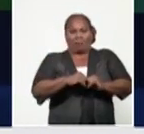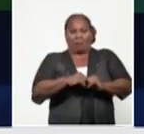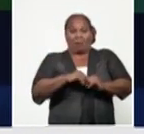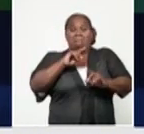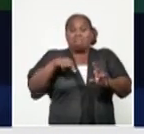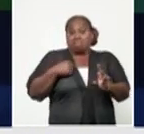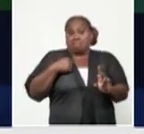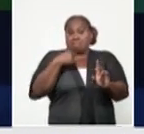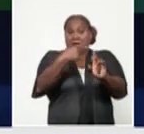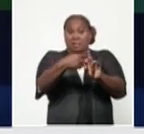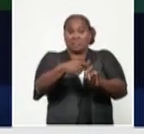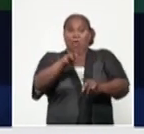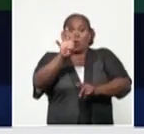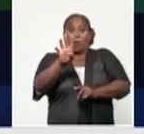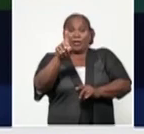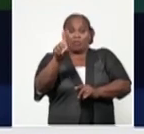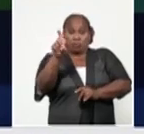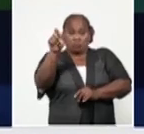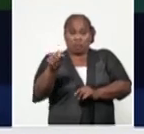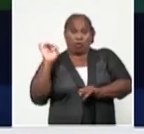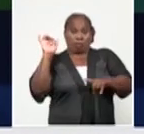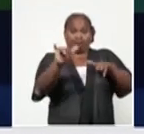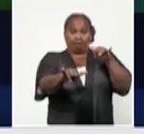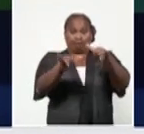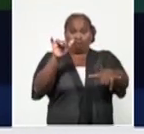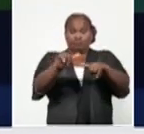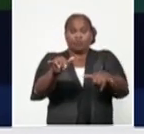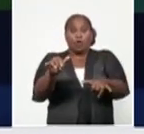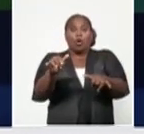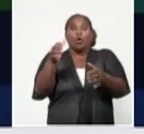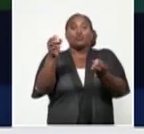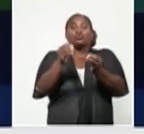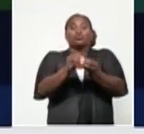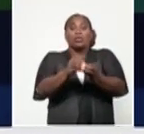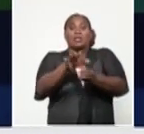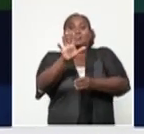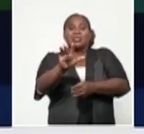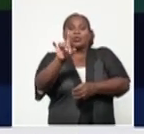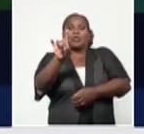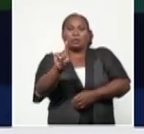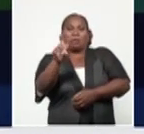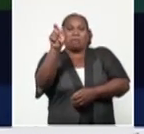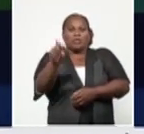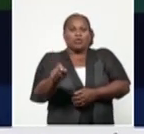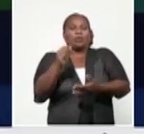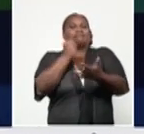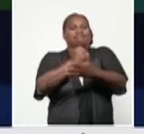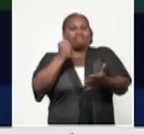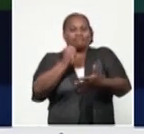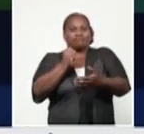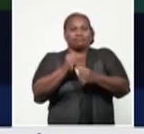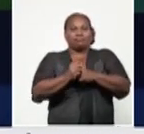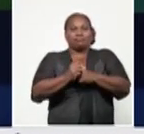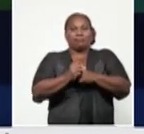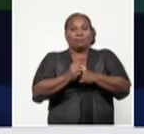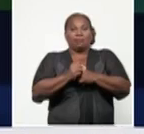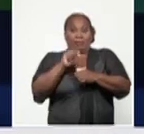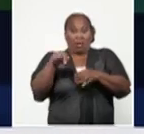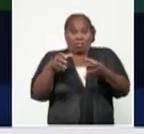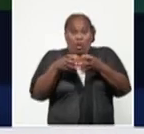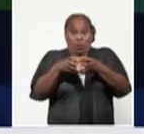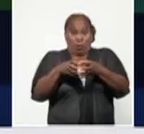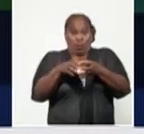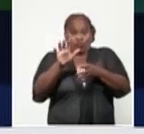to 41 imported cases, for a total of 59 positive cases yesterday. Of